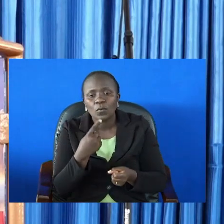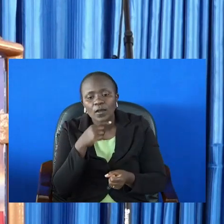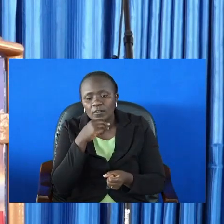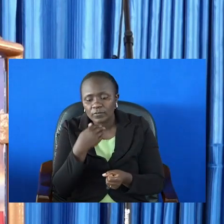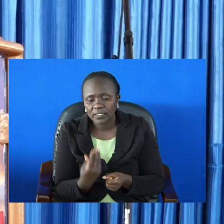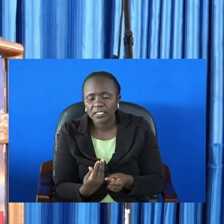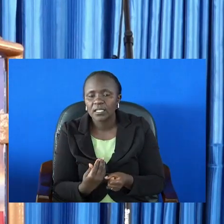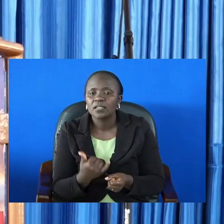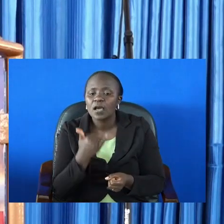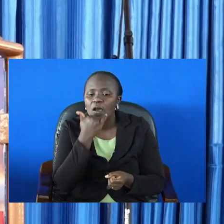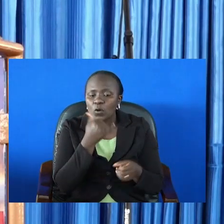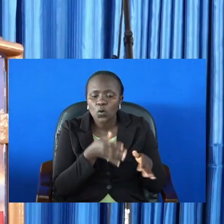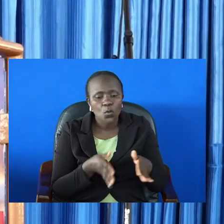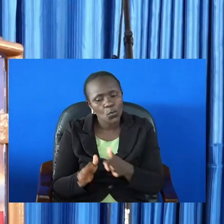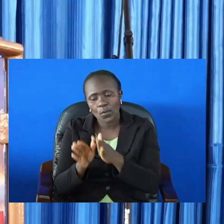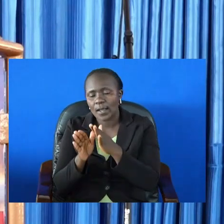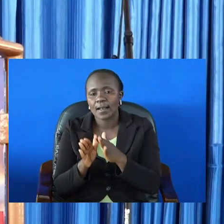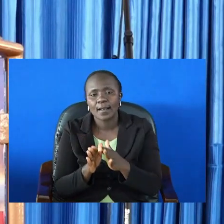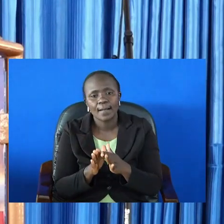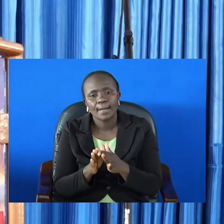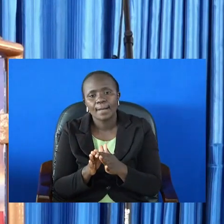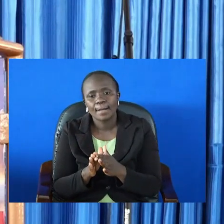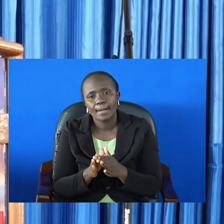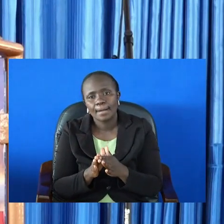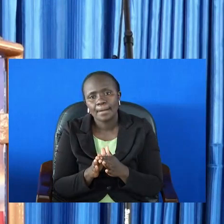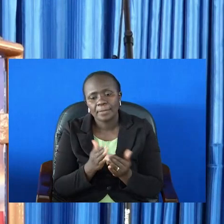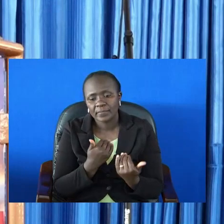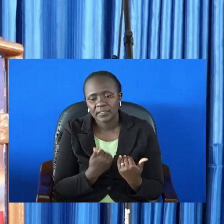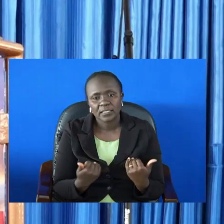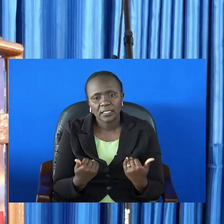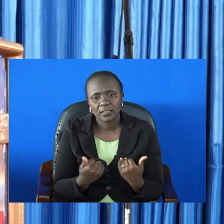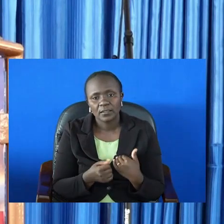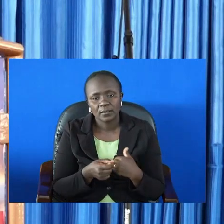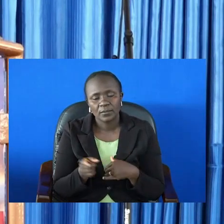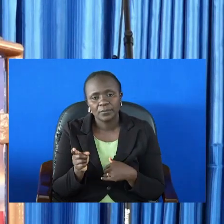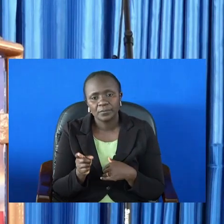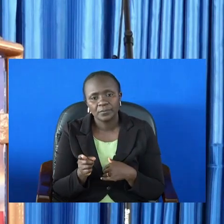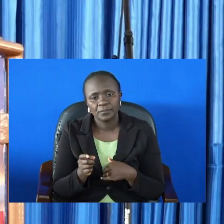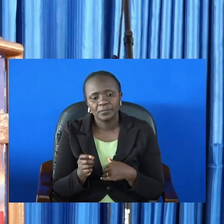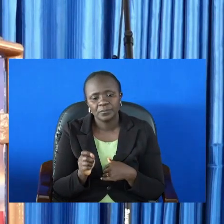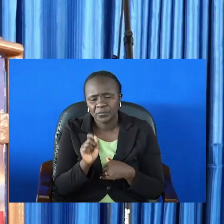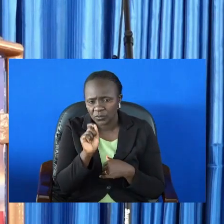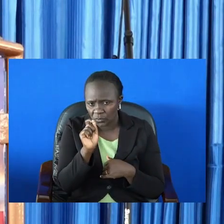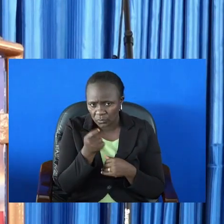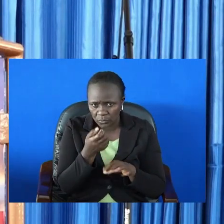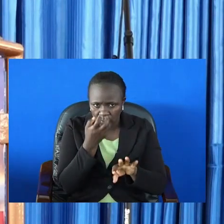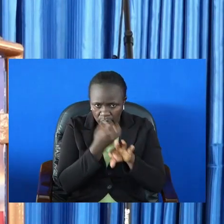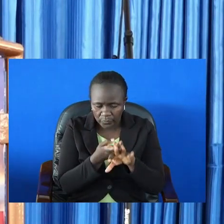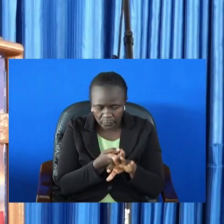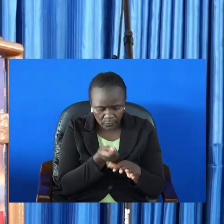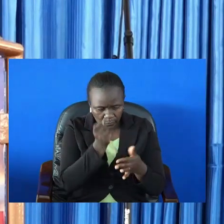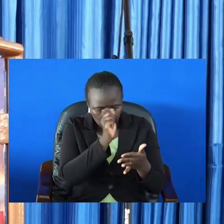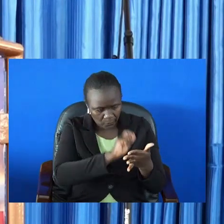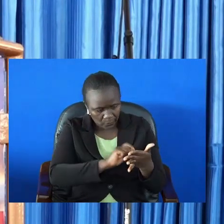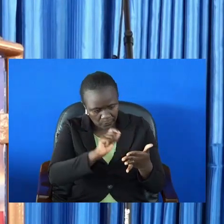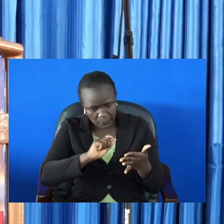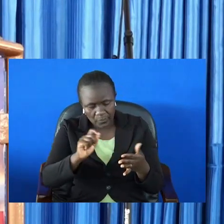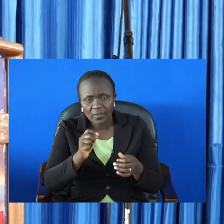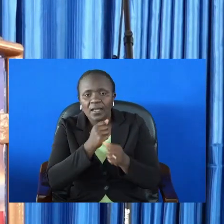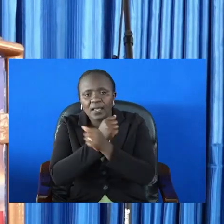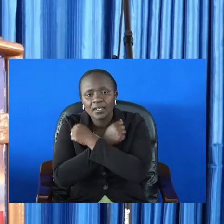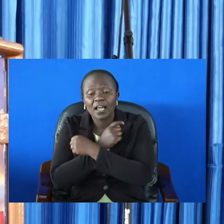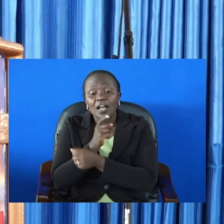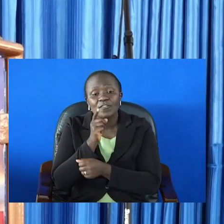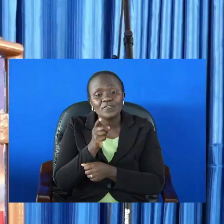wrong way, in childish way, took a very small stone and wrote it, "I love you,